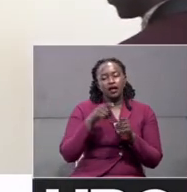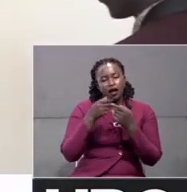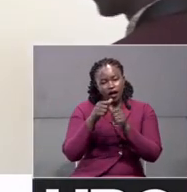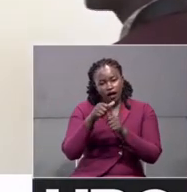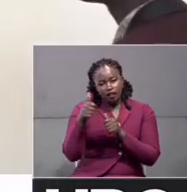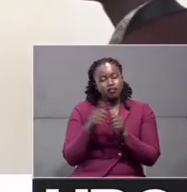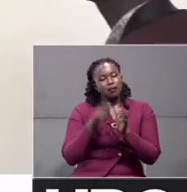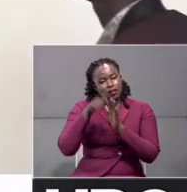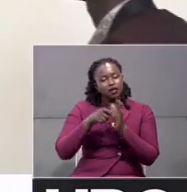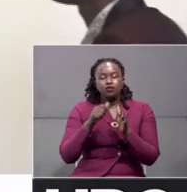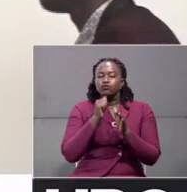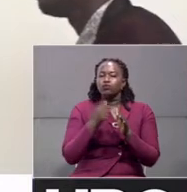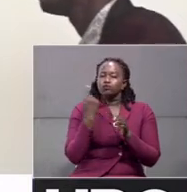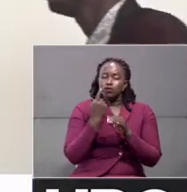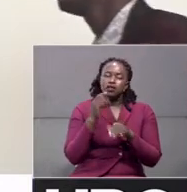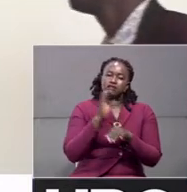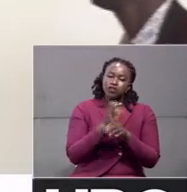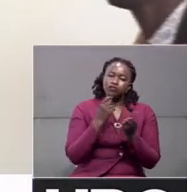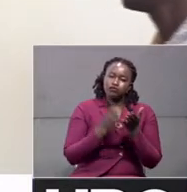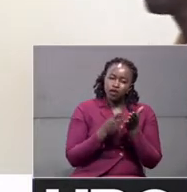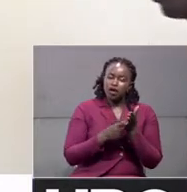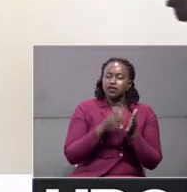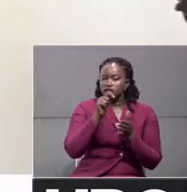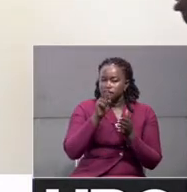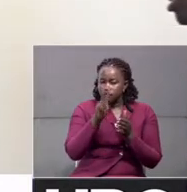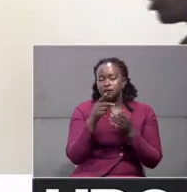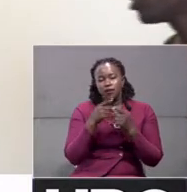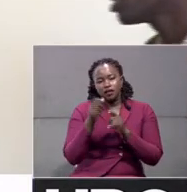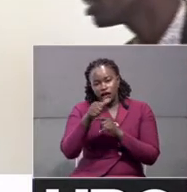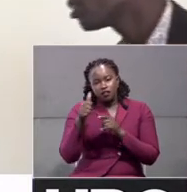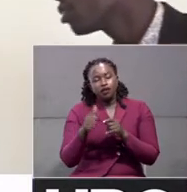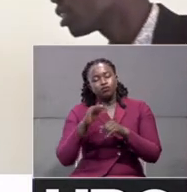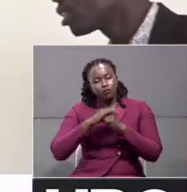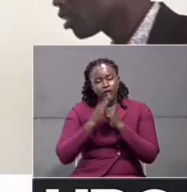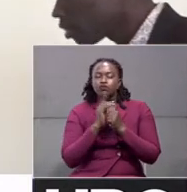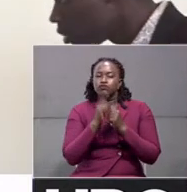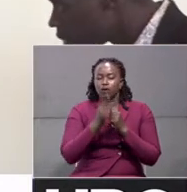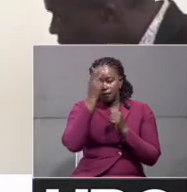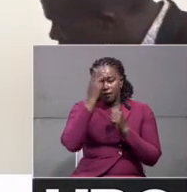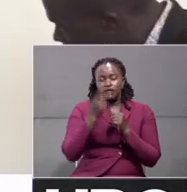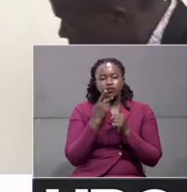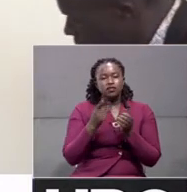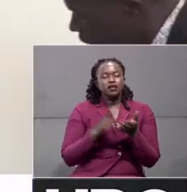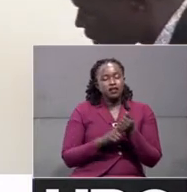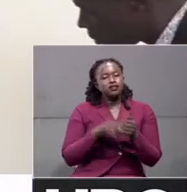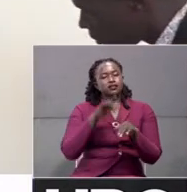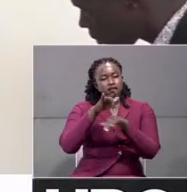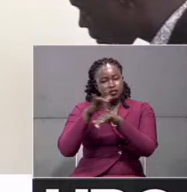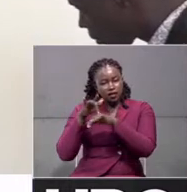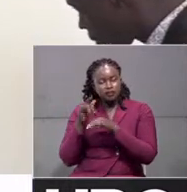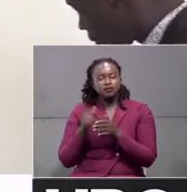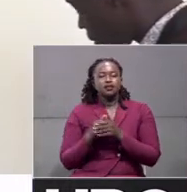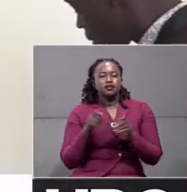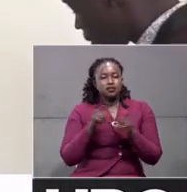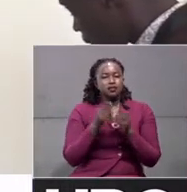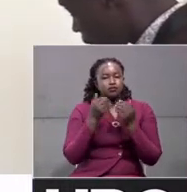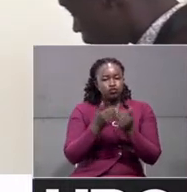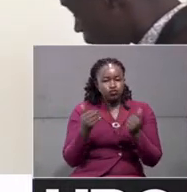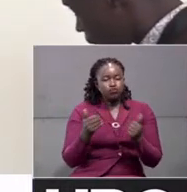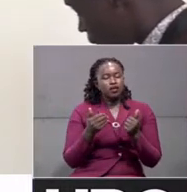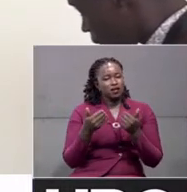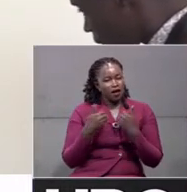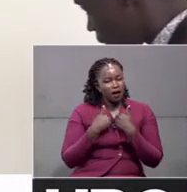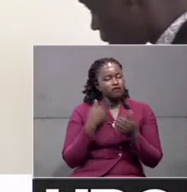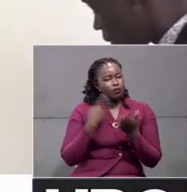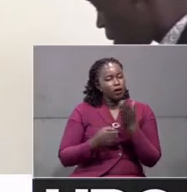of Uganda Television, but all other, to ensure the parents are sensitized, to ensure that the children are occupied. Because now,